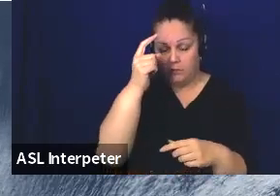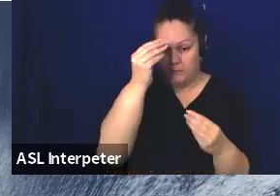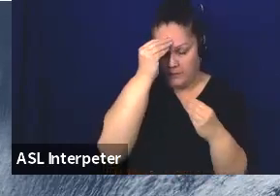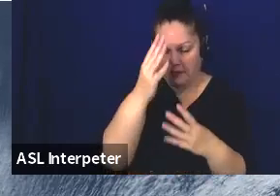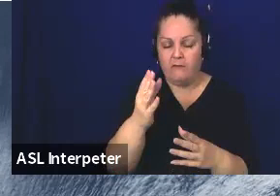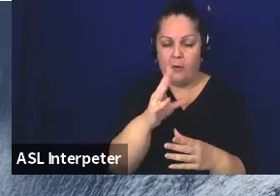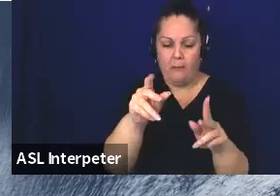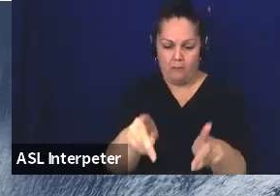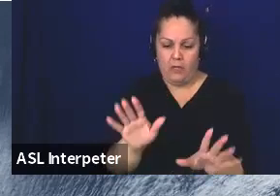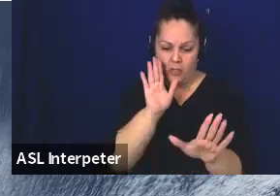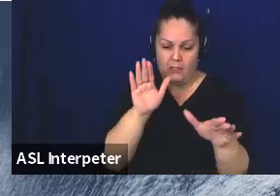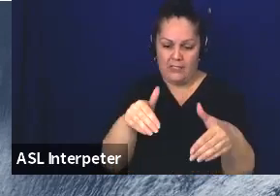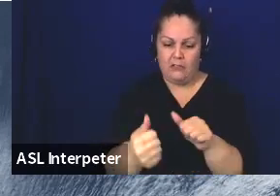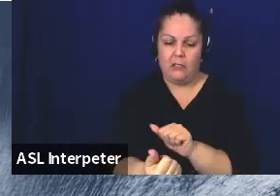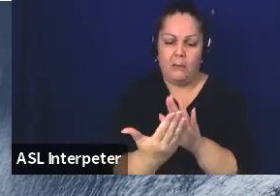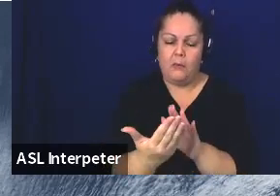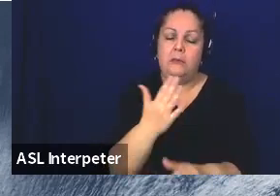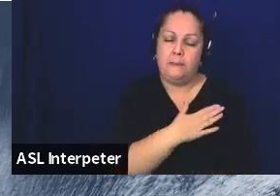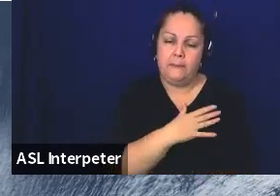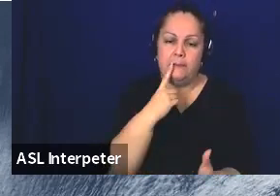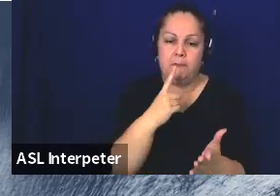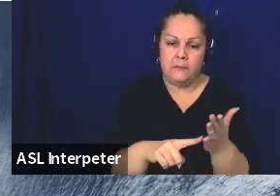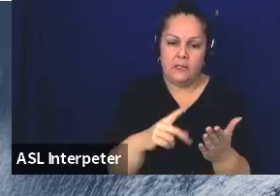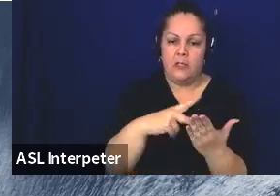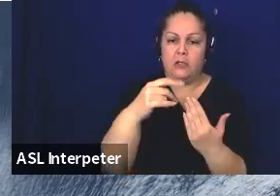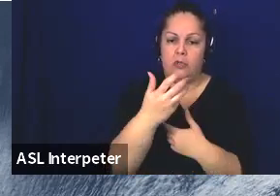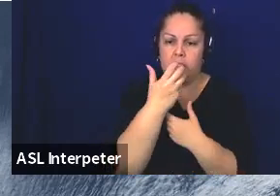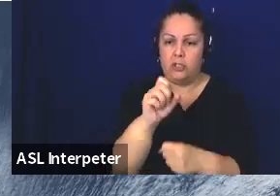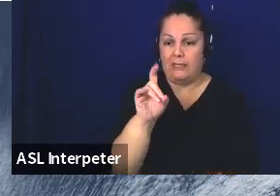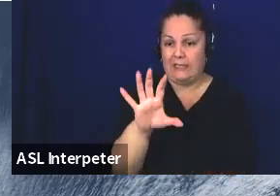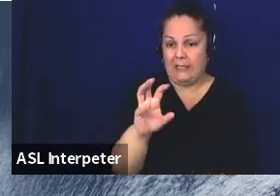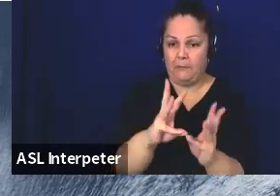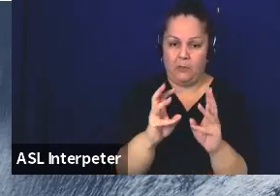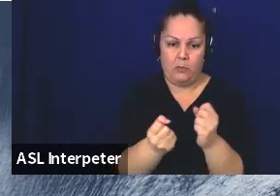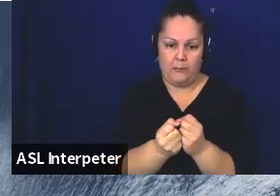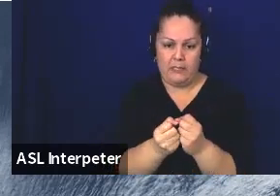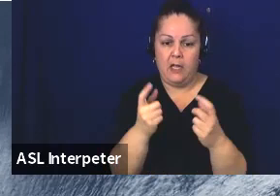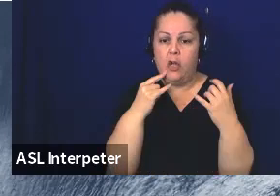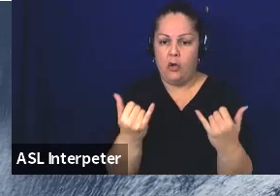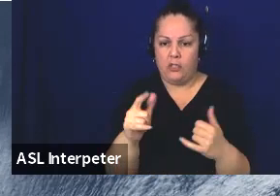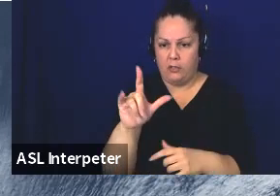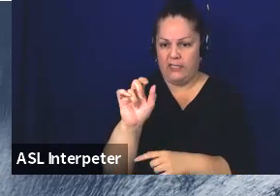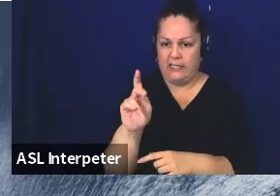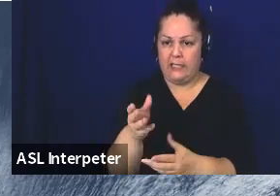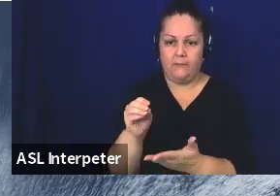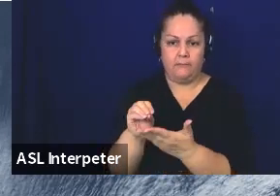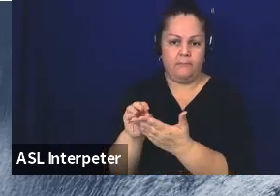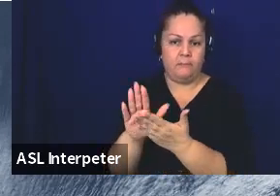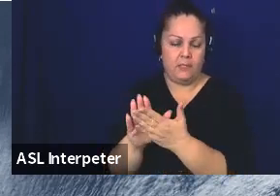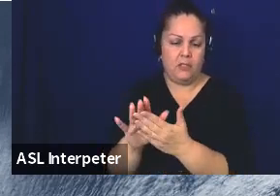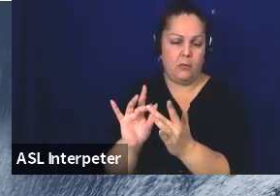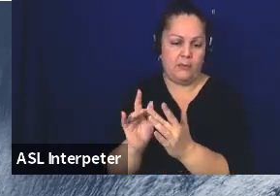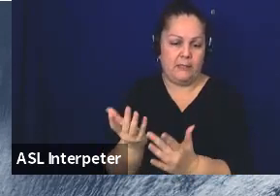person-centered approaches, please refer to the Project Trust December webinar, which is currently linked on the Project Trust